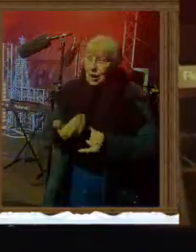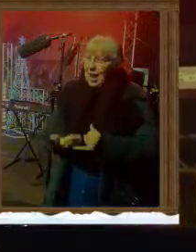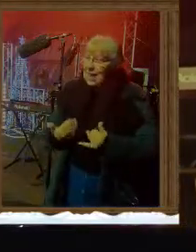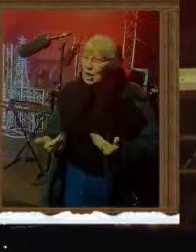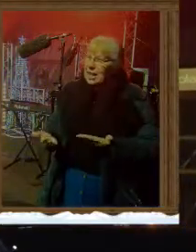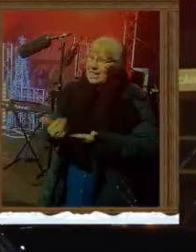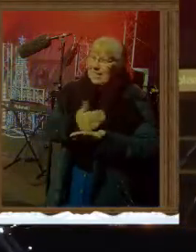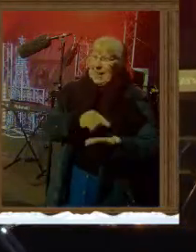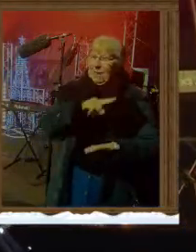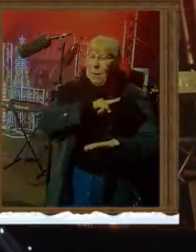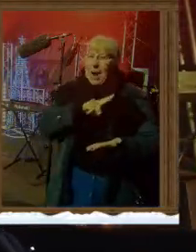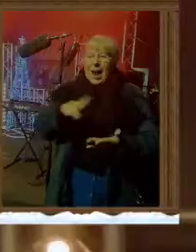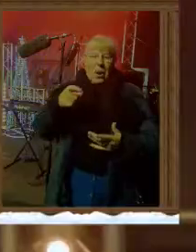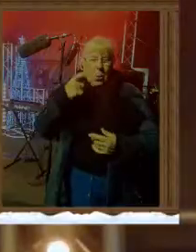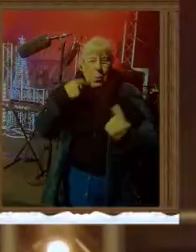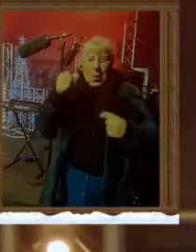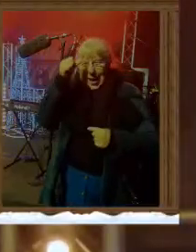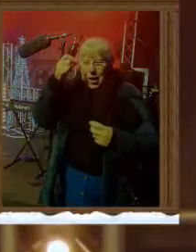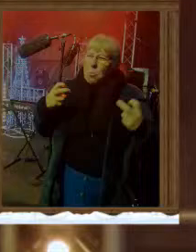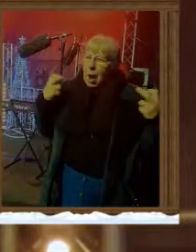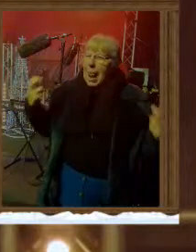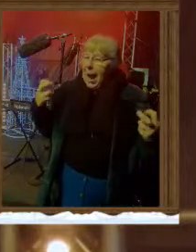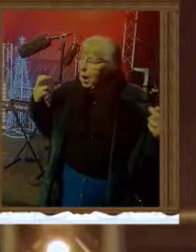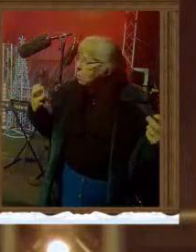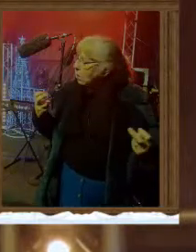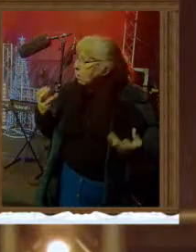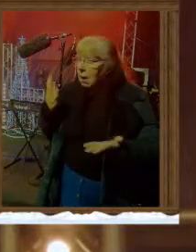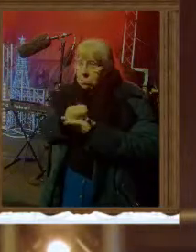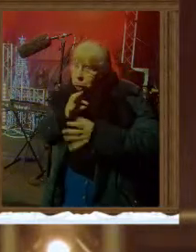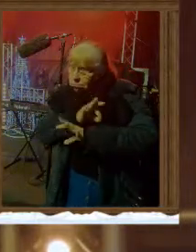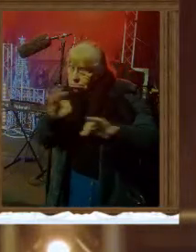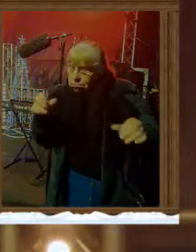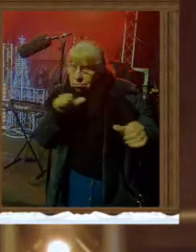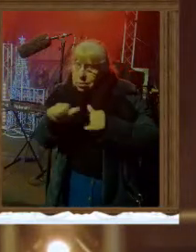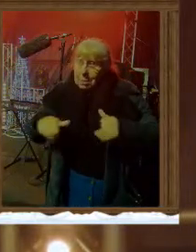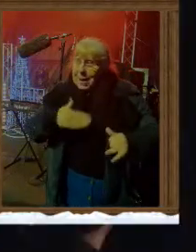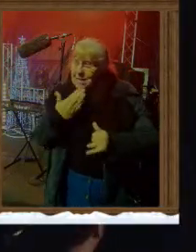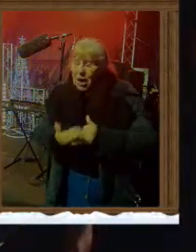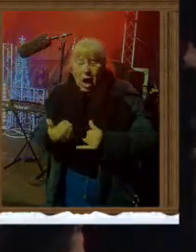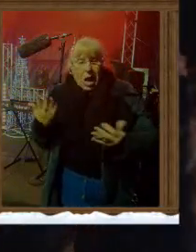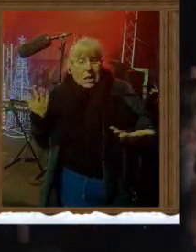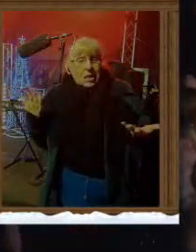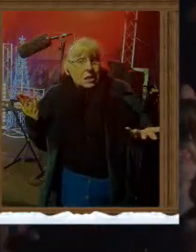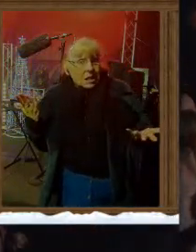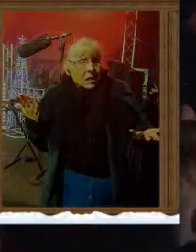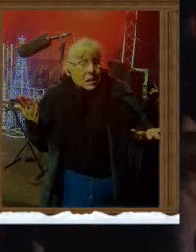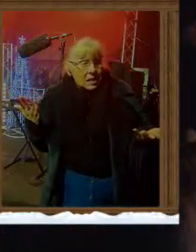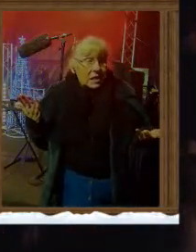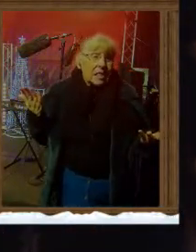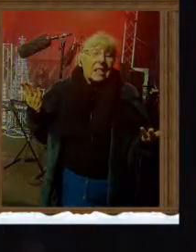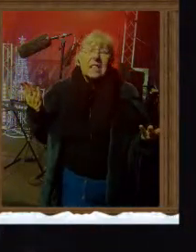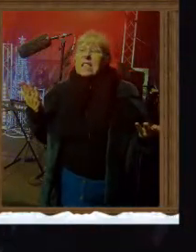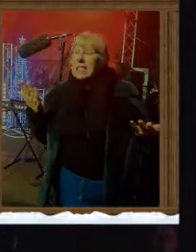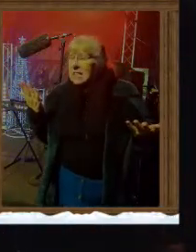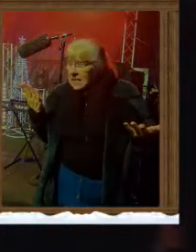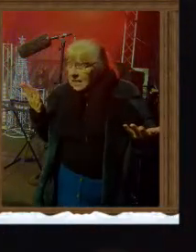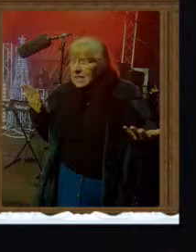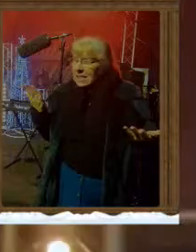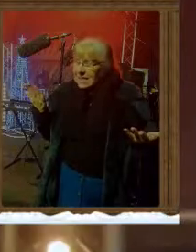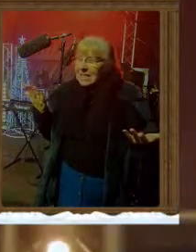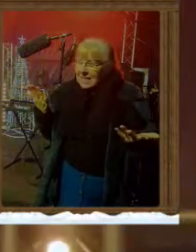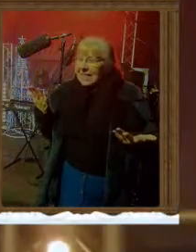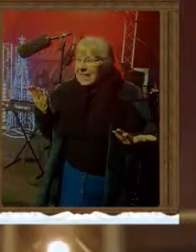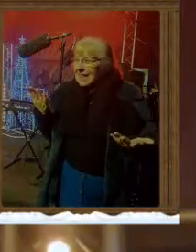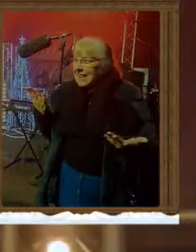know Ballyclare is going to be the loudest. What do you reckon? Have we saved the best for last in Ballyclare? Yeah. Yeah. I think